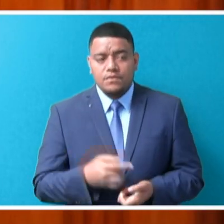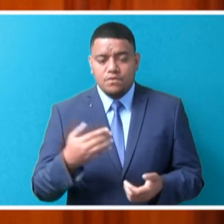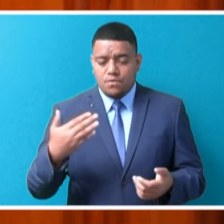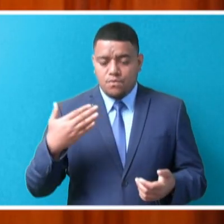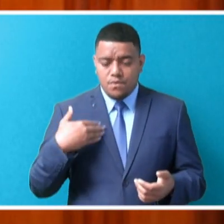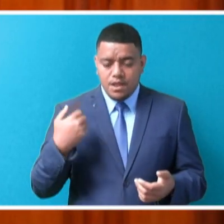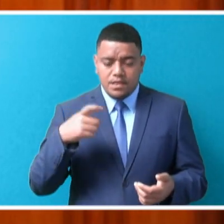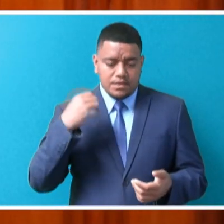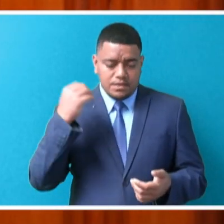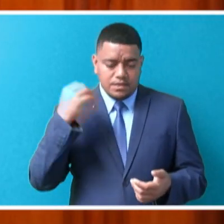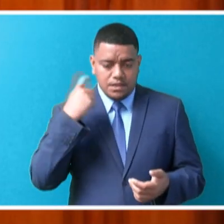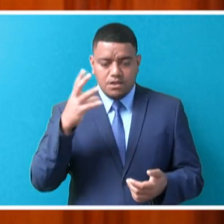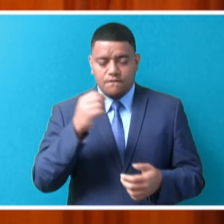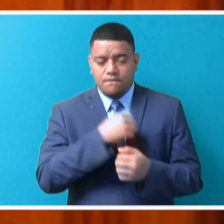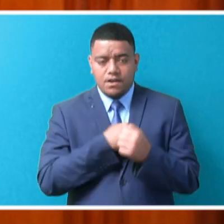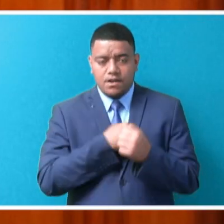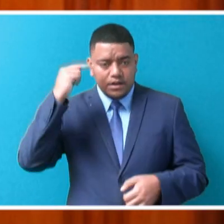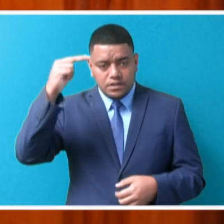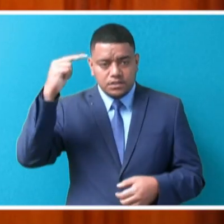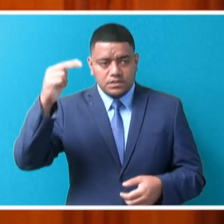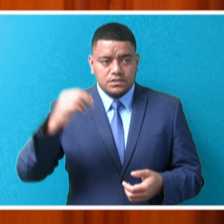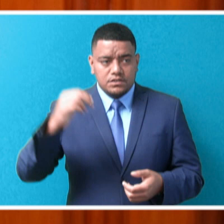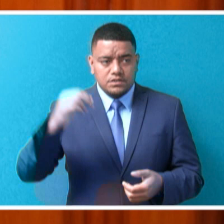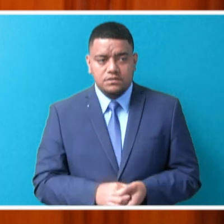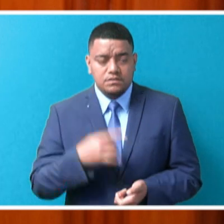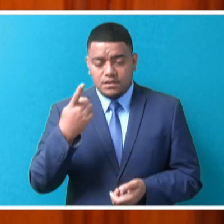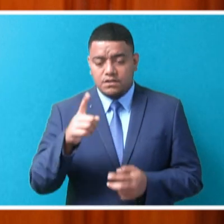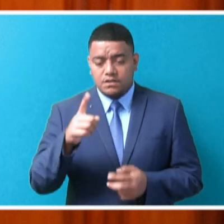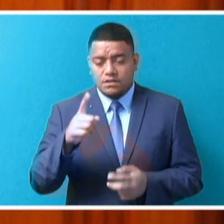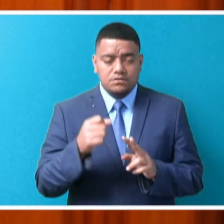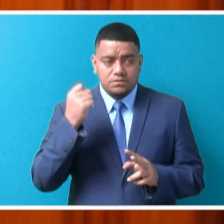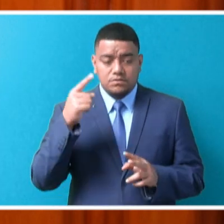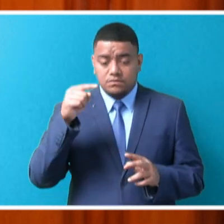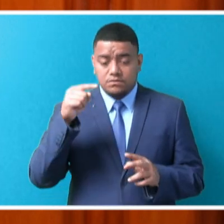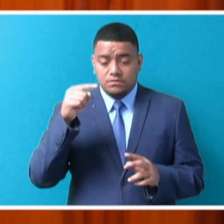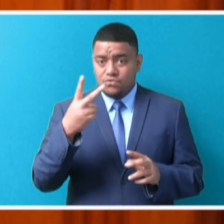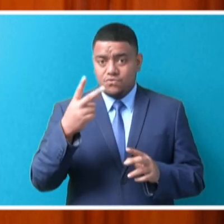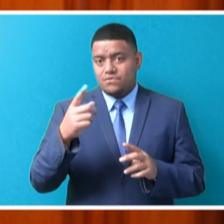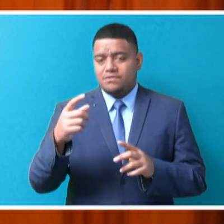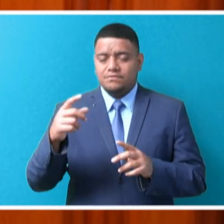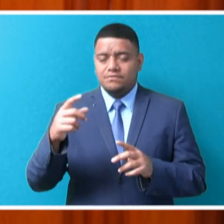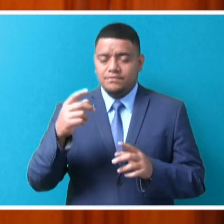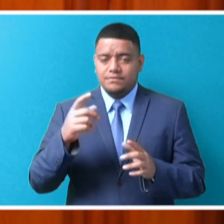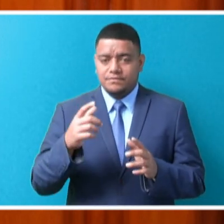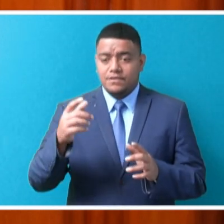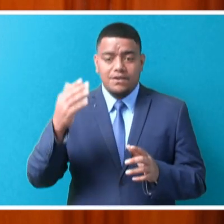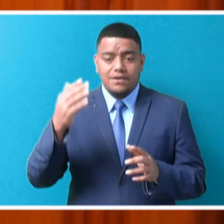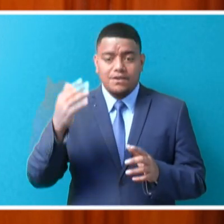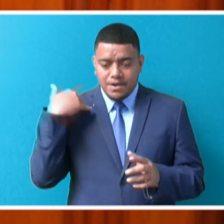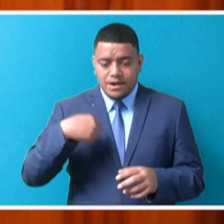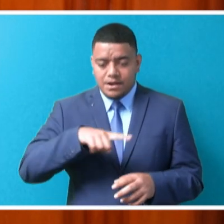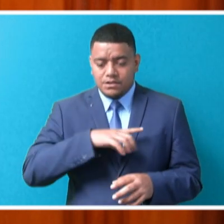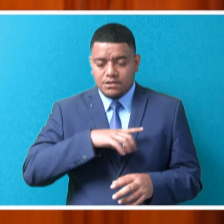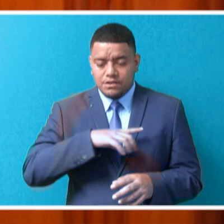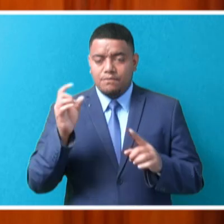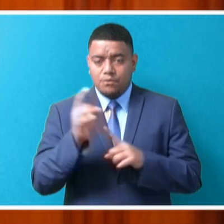and development of our nation. Honorable Speaker, the recognition of these two occasions remind us the importance of strong